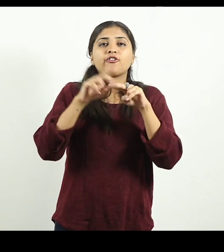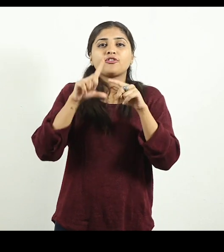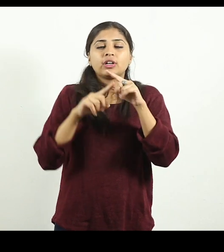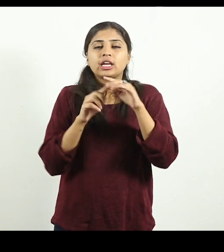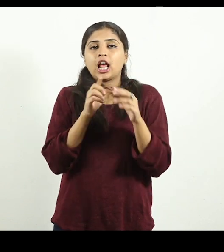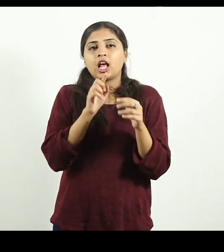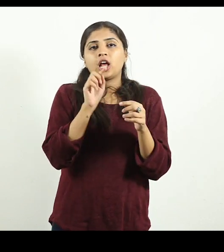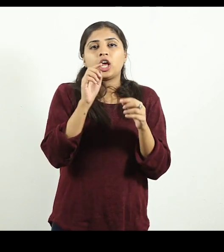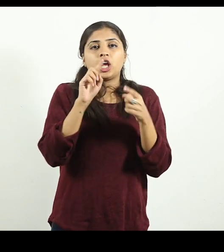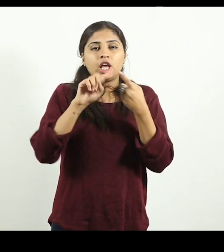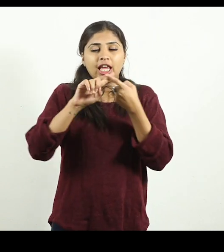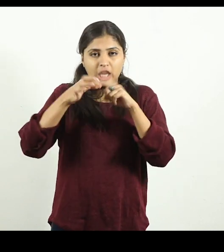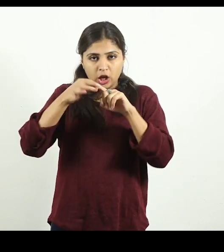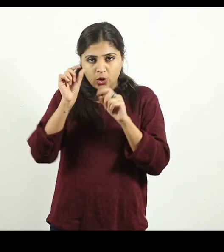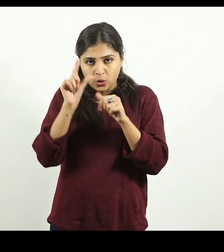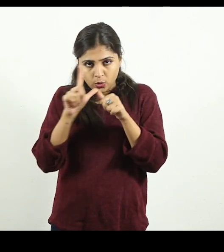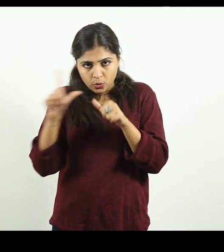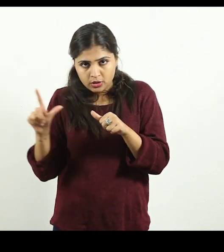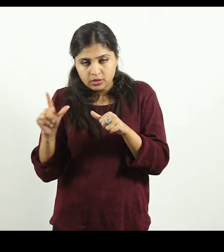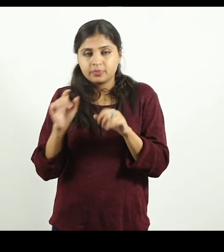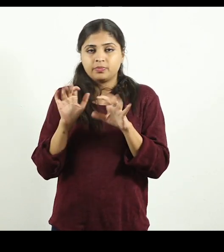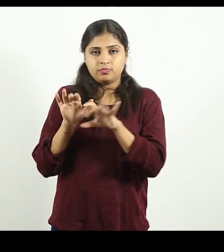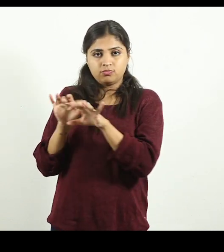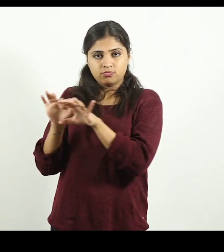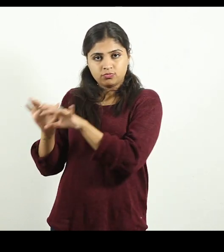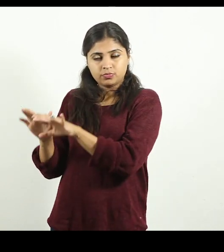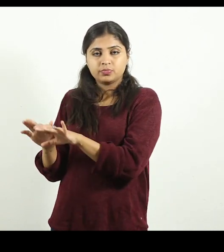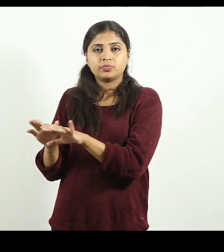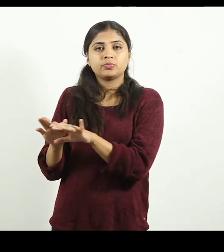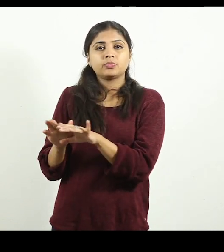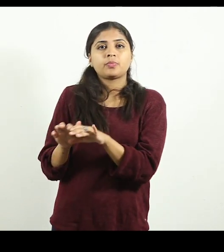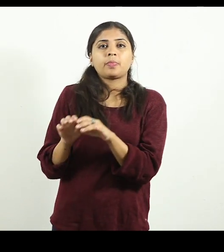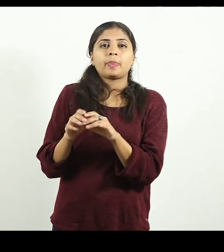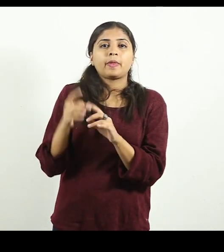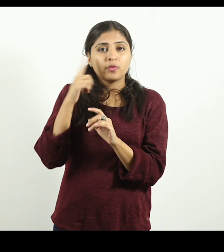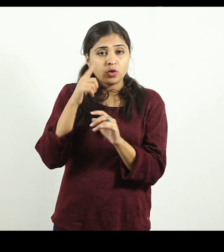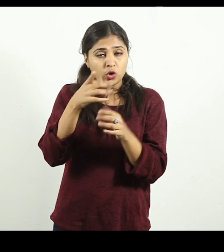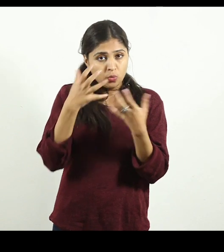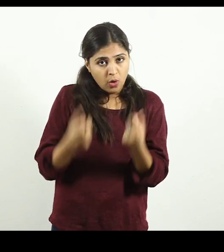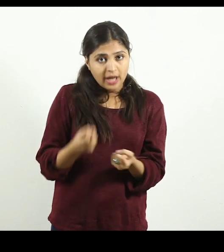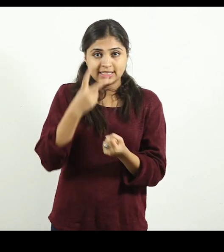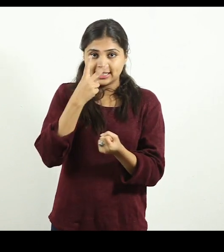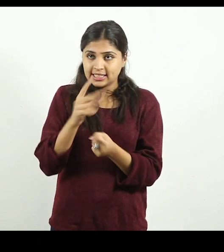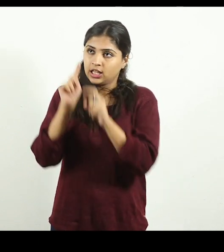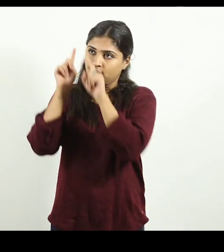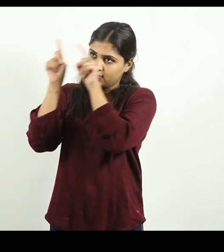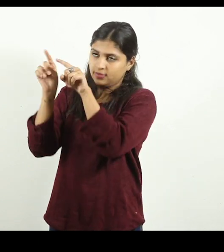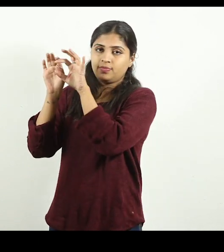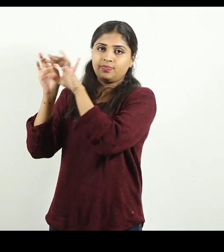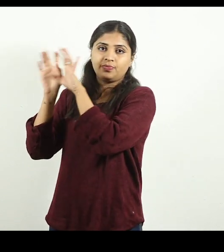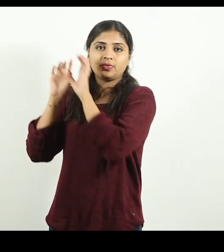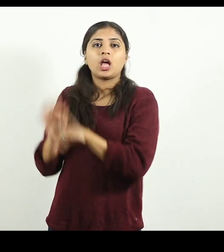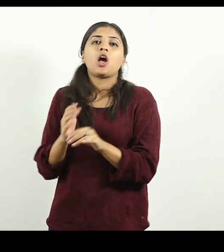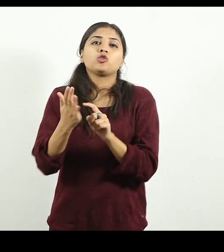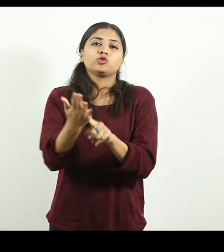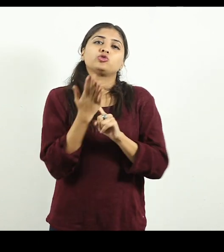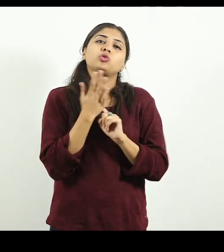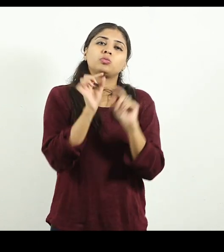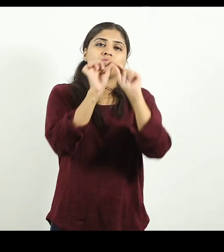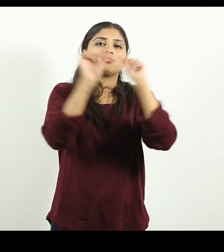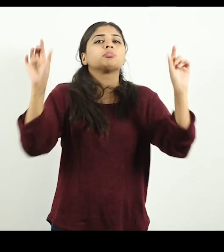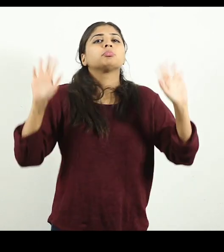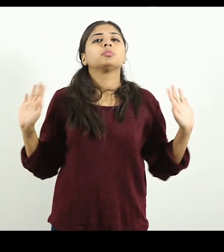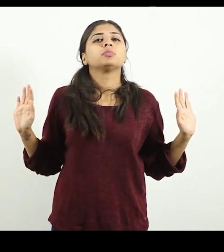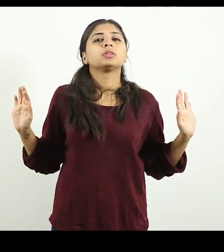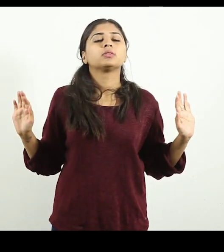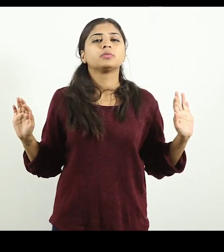type the text item for which you want to see the data in the box that appears. All the other rows on the worksheet will